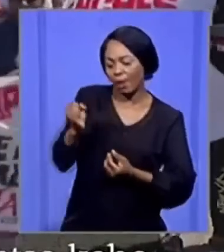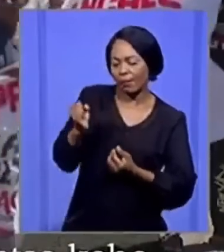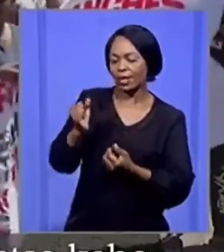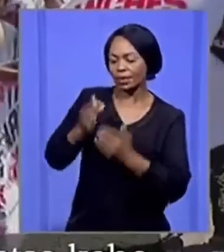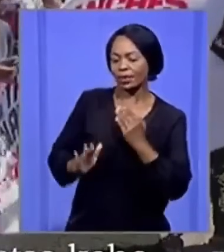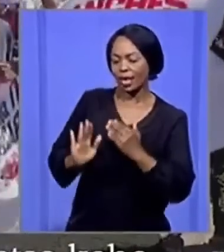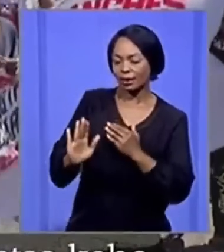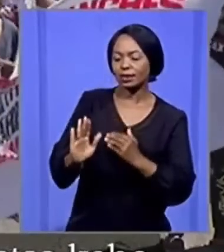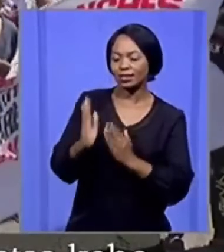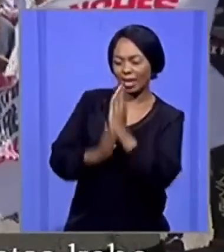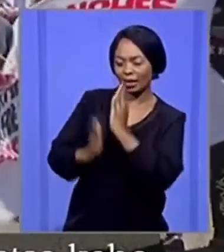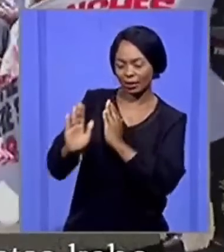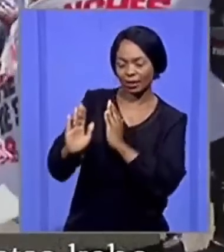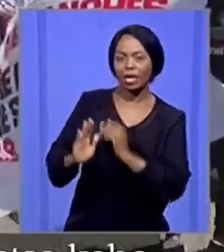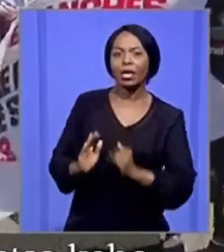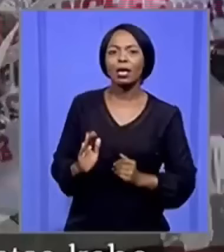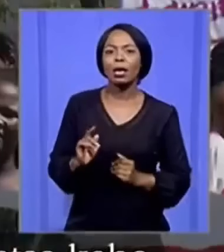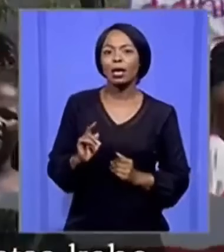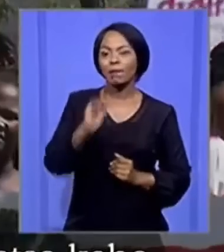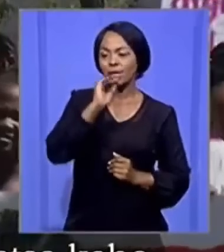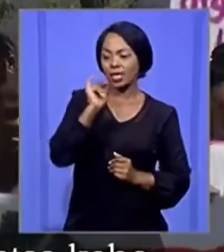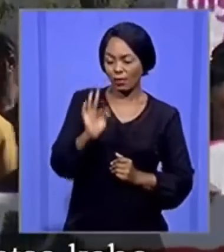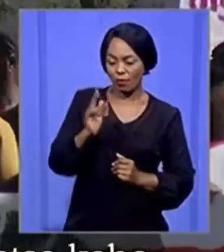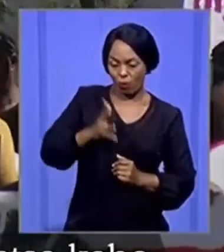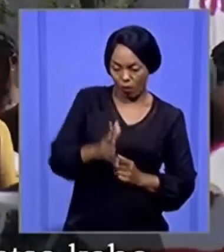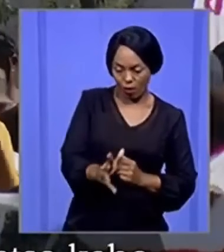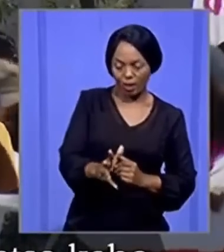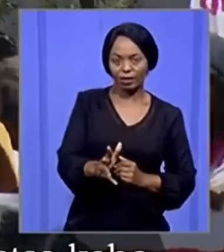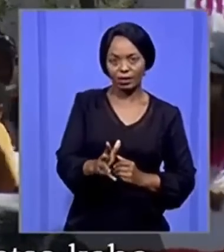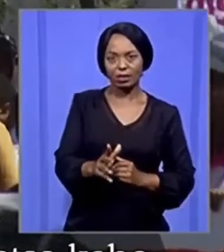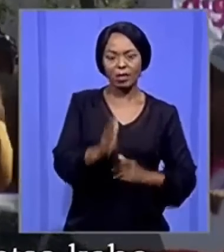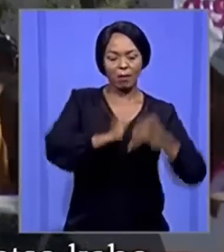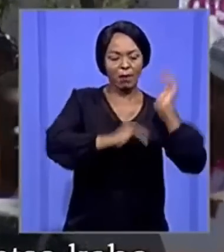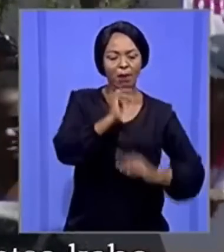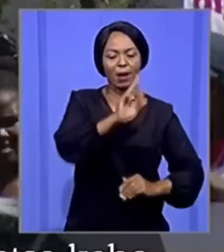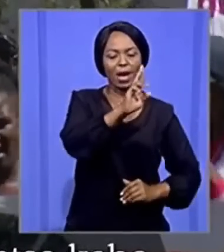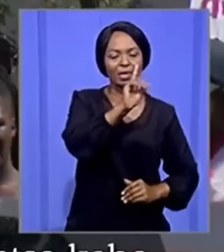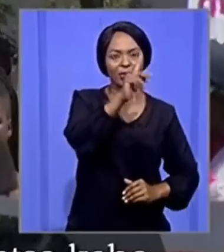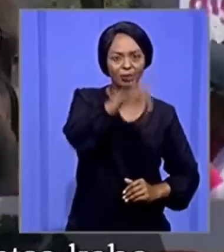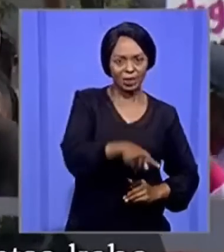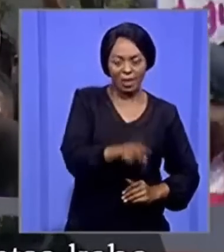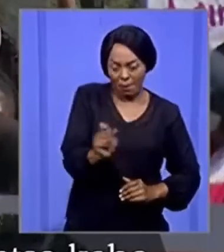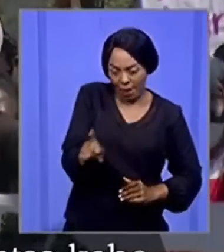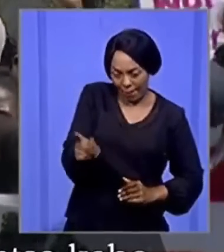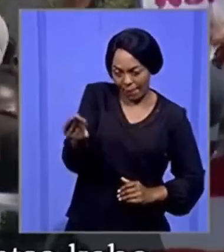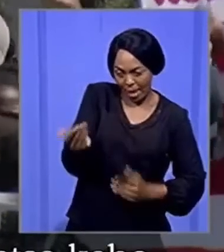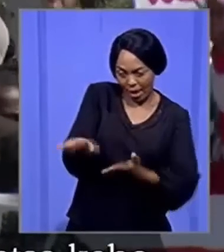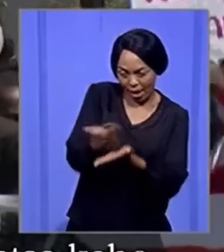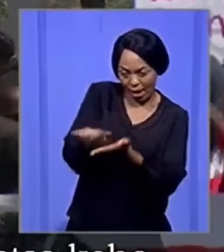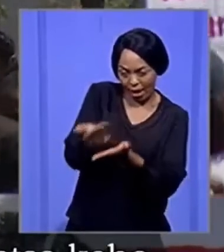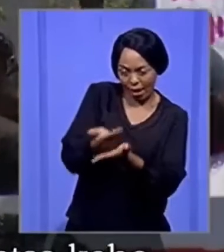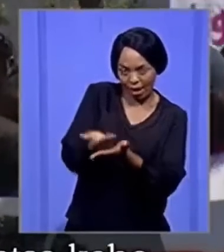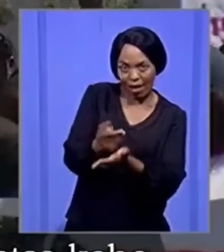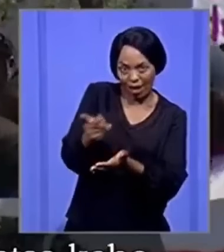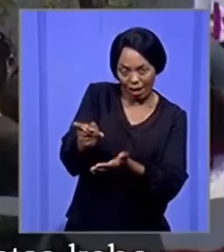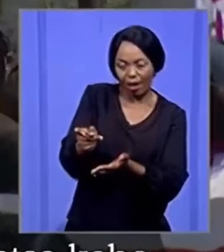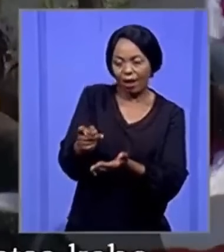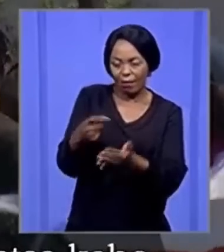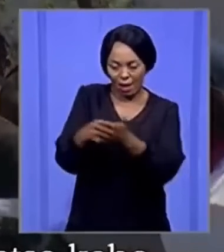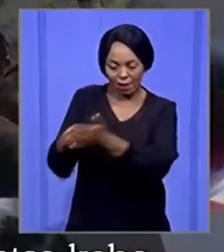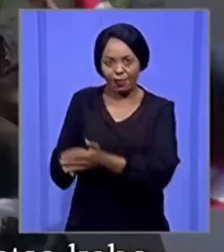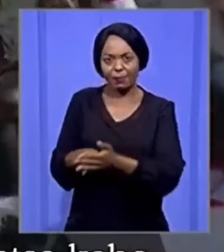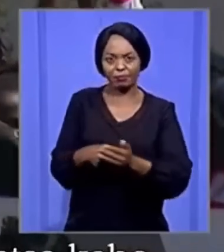gore mohlomong ba ga di RDP house ba kgona gore no mafesetere a di RDP house ka moka ka